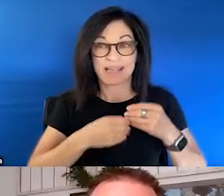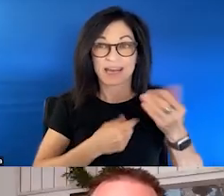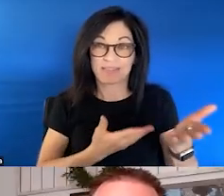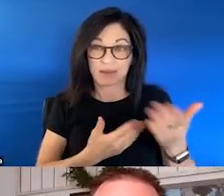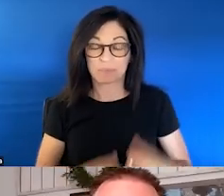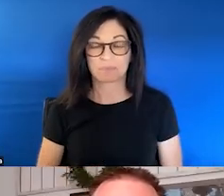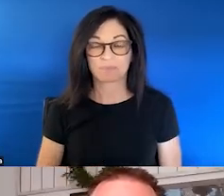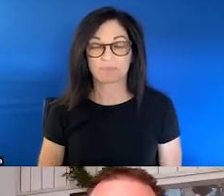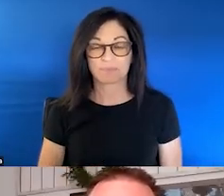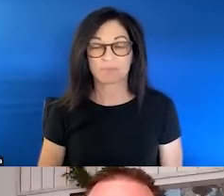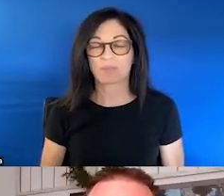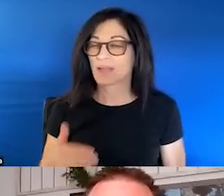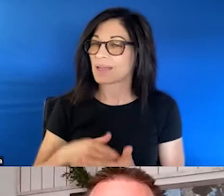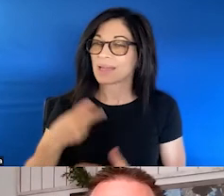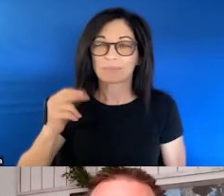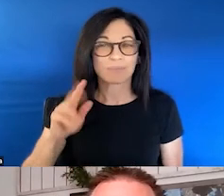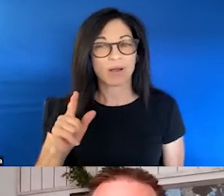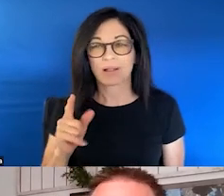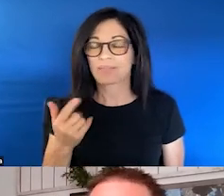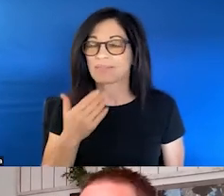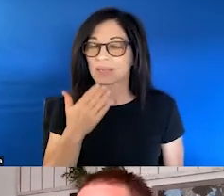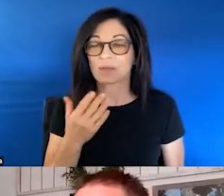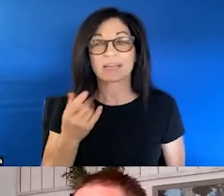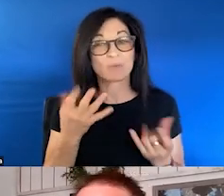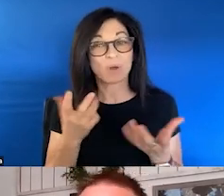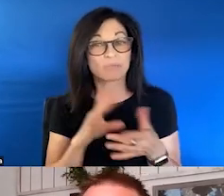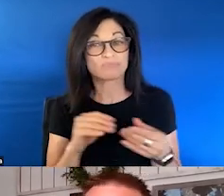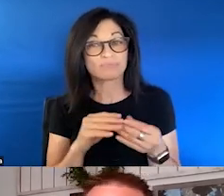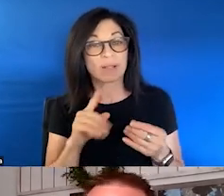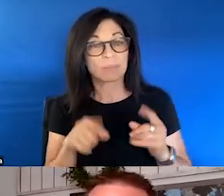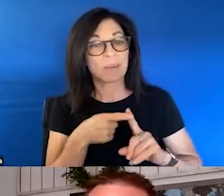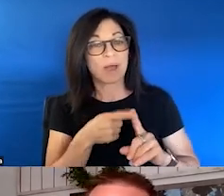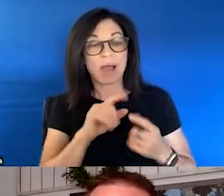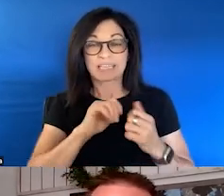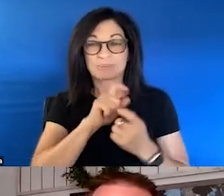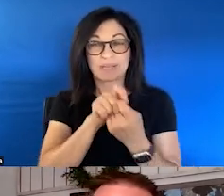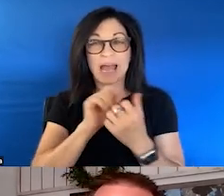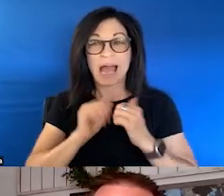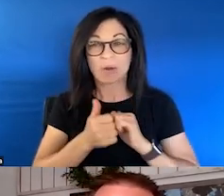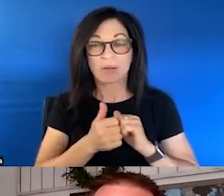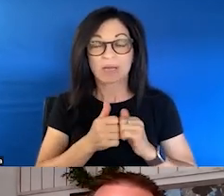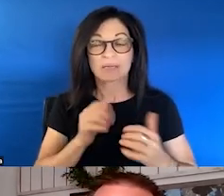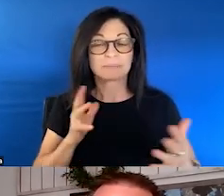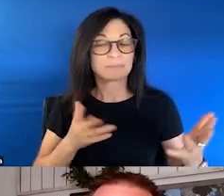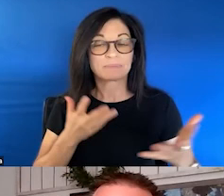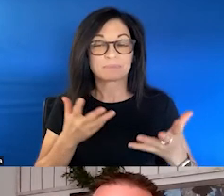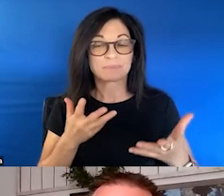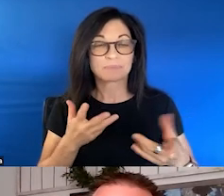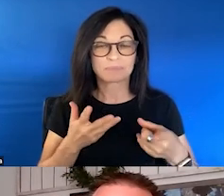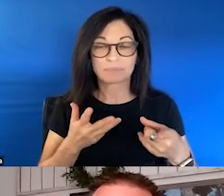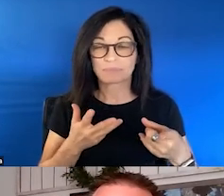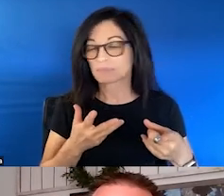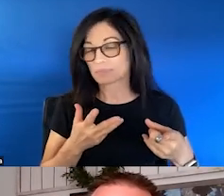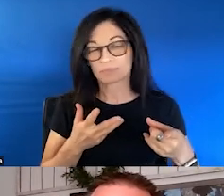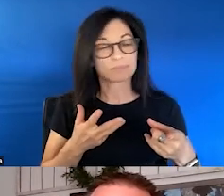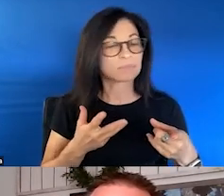And again, Paul, if you want to just say a word or two again about specifically how to connect, because I'm an old guy now. I